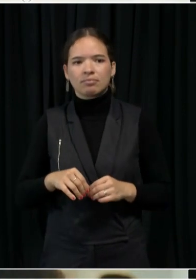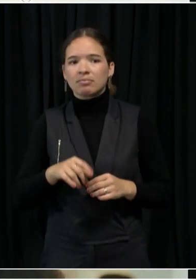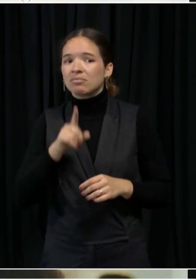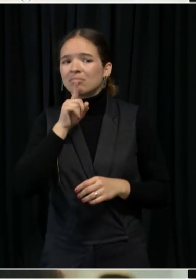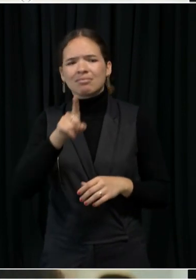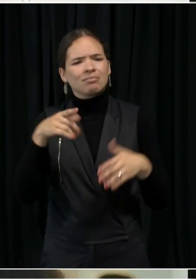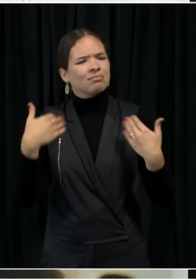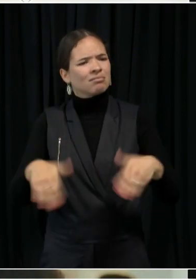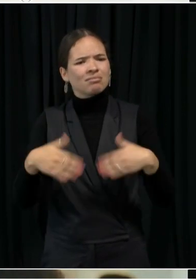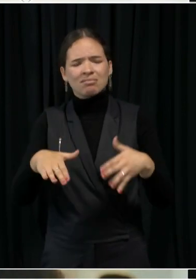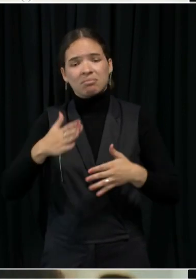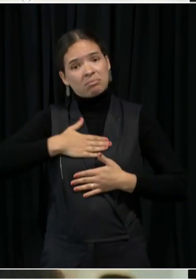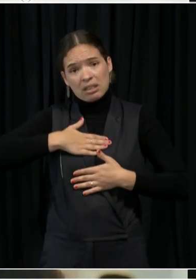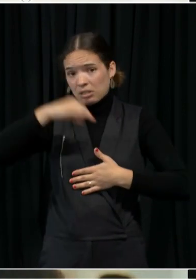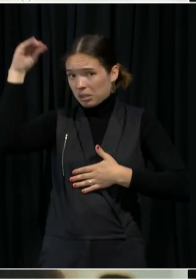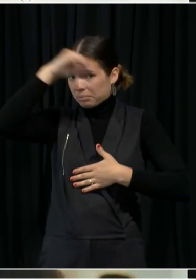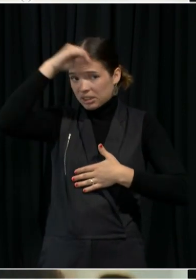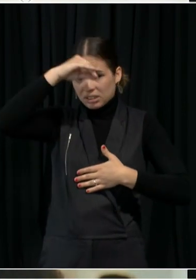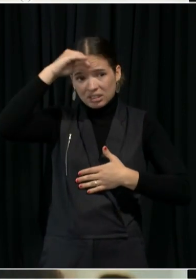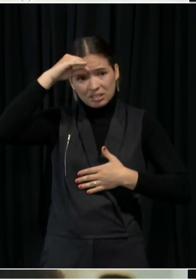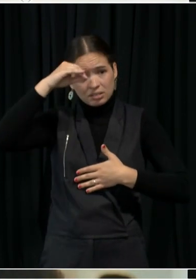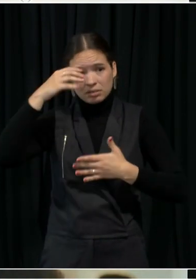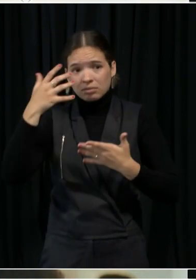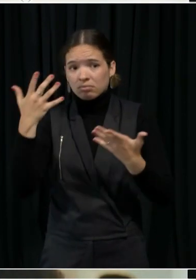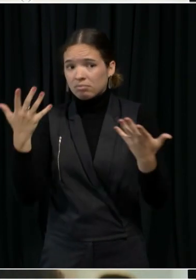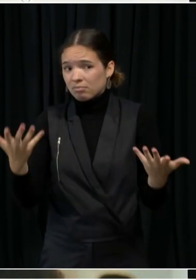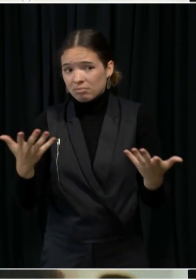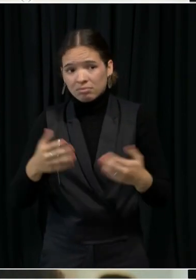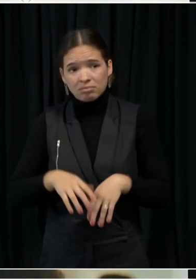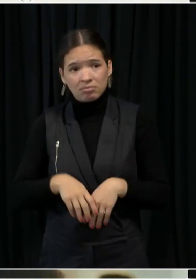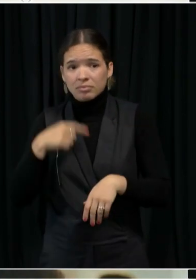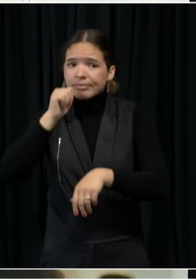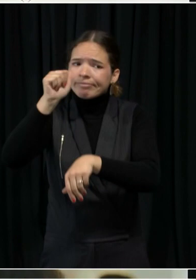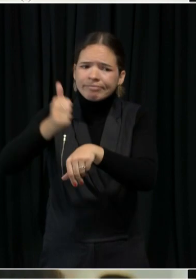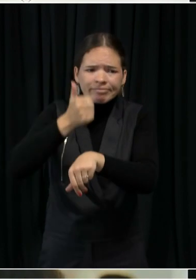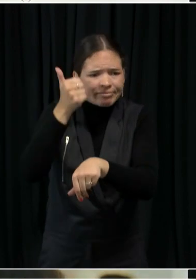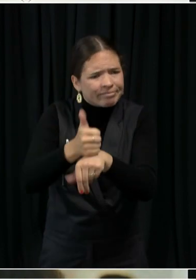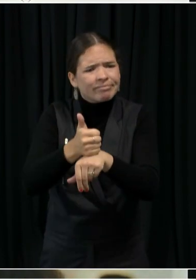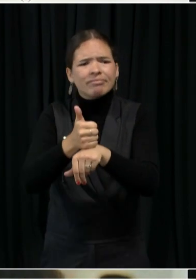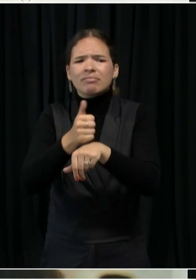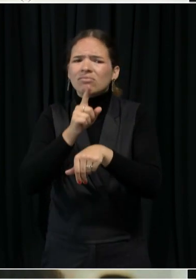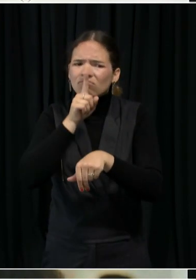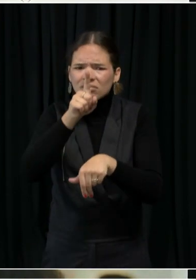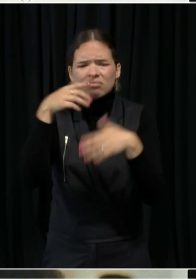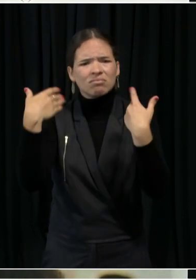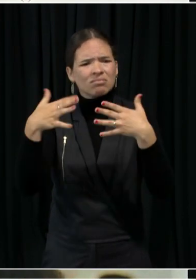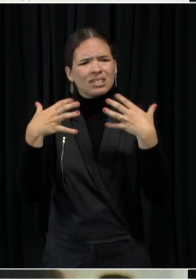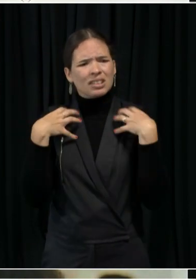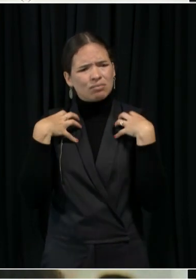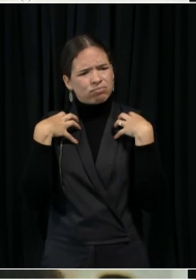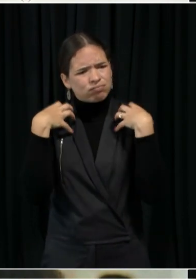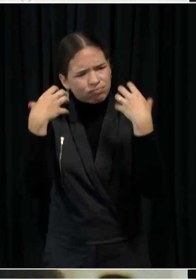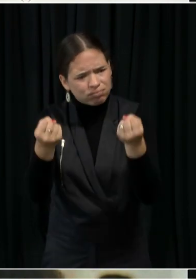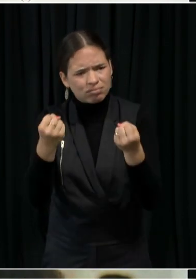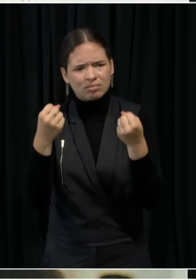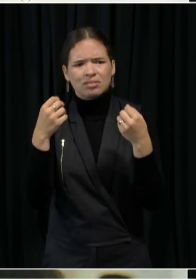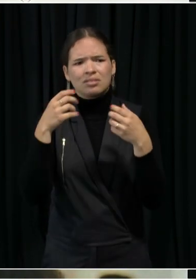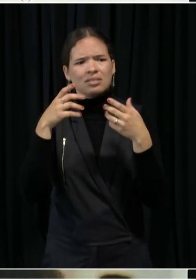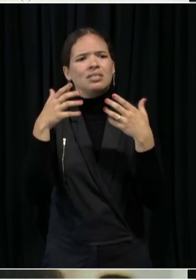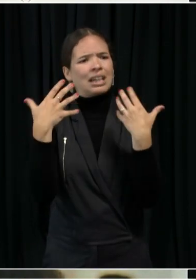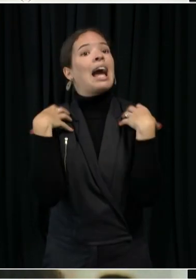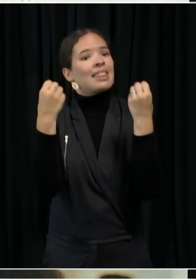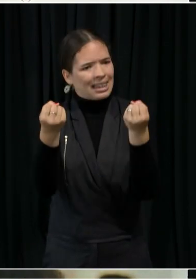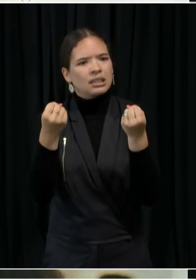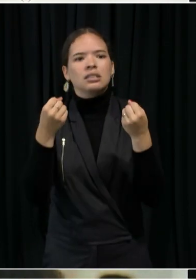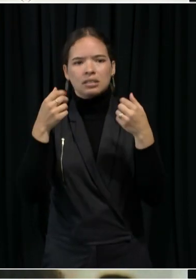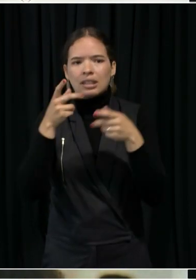opinion anyway, Kim, that we're creating a true healthcare system on the district's East End for the first time